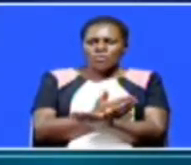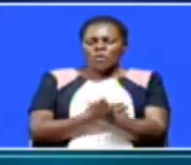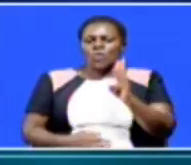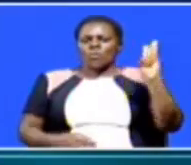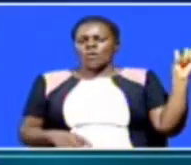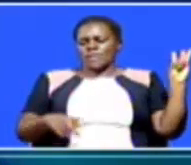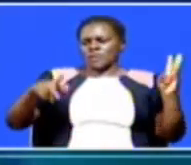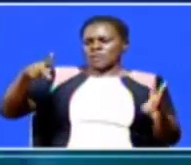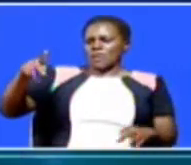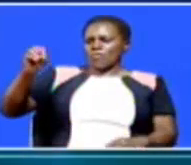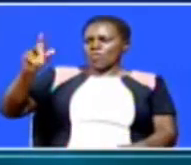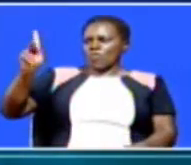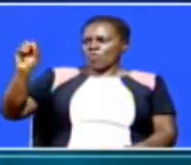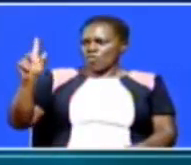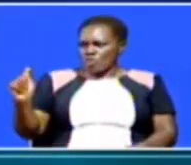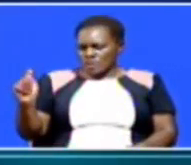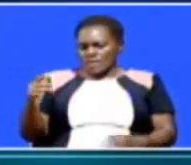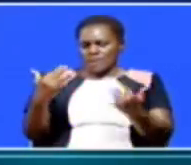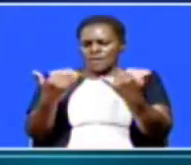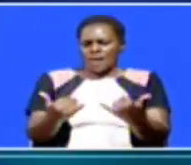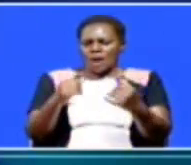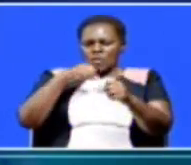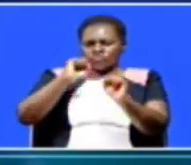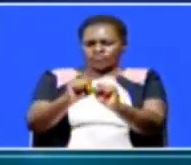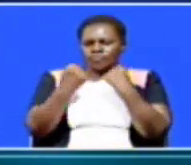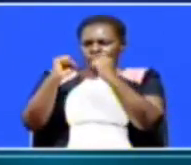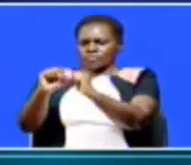West Pokot County. Now, rescue operations are currently